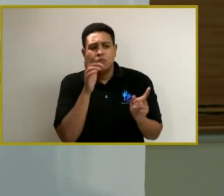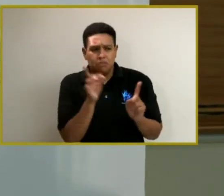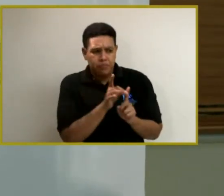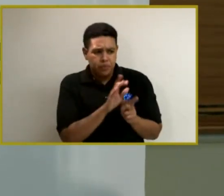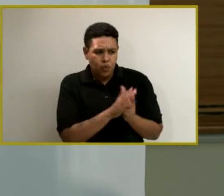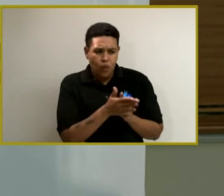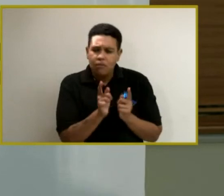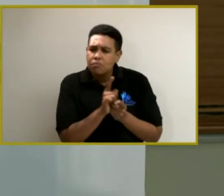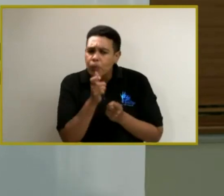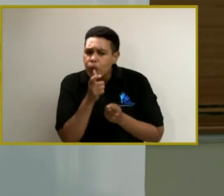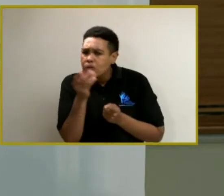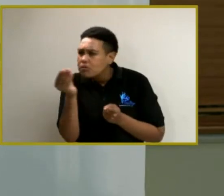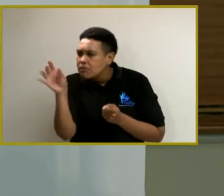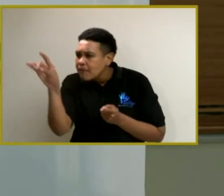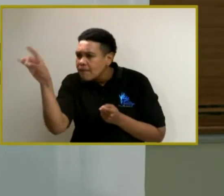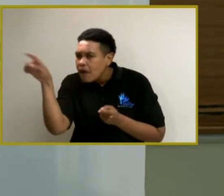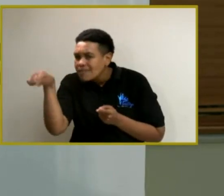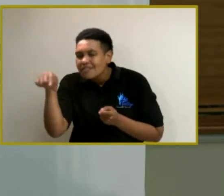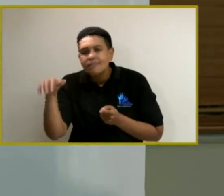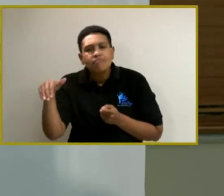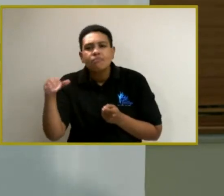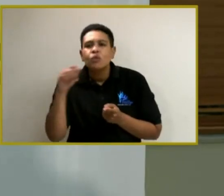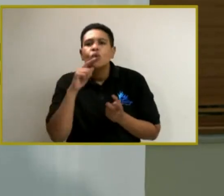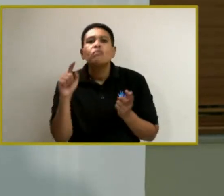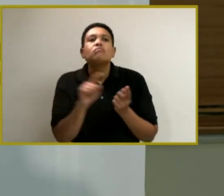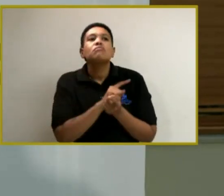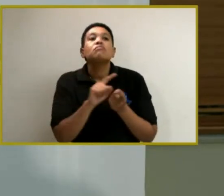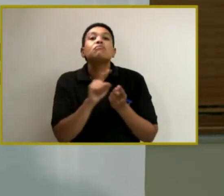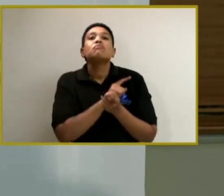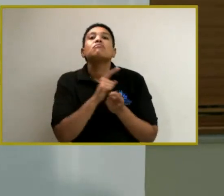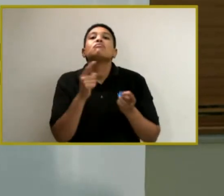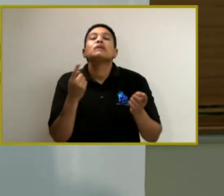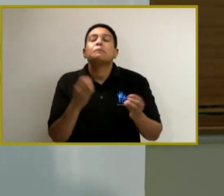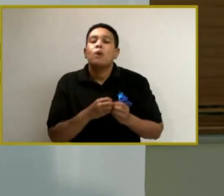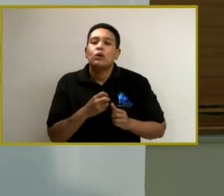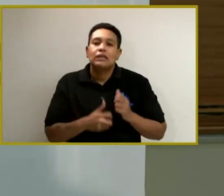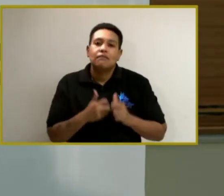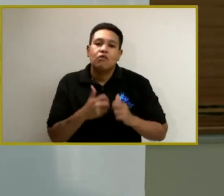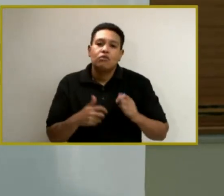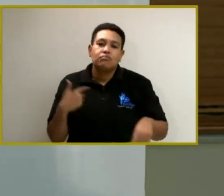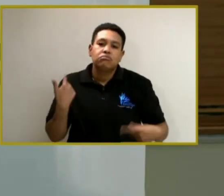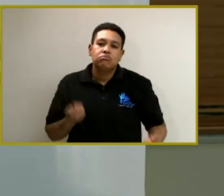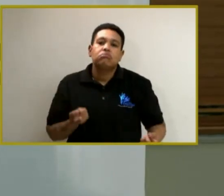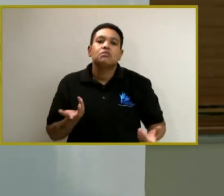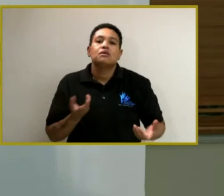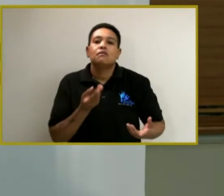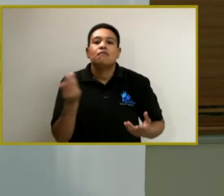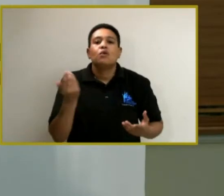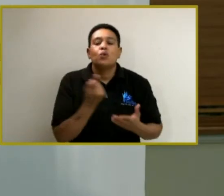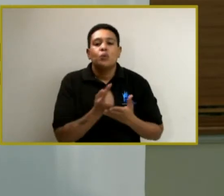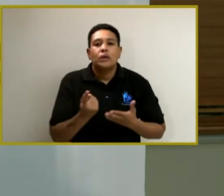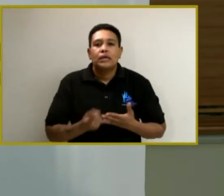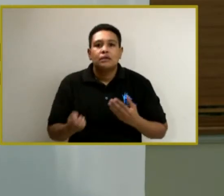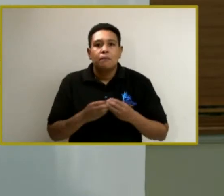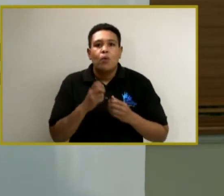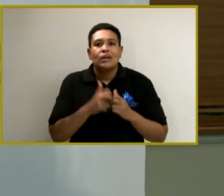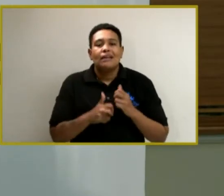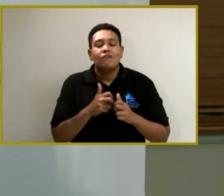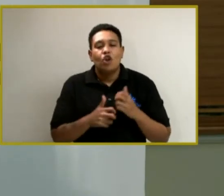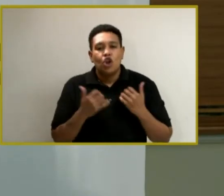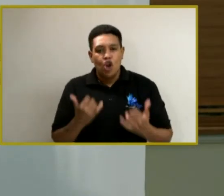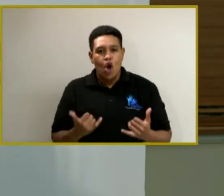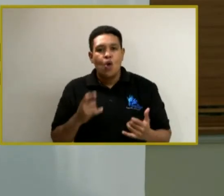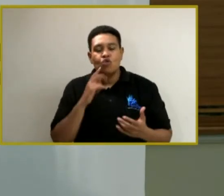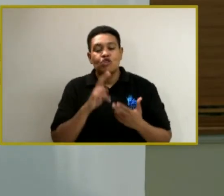tracing. Contact tracing certainly has gotten a lot more difficult over the last couple of weeks.